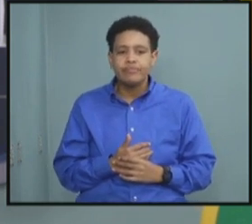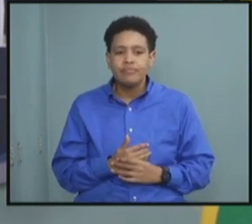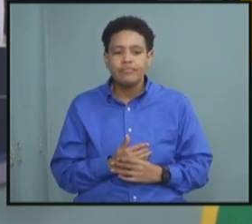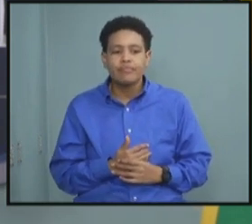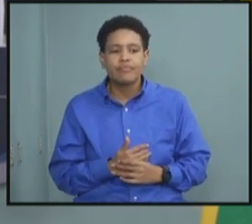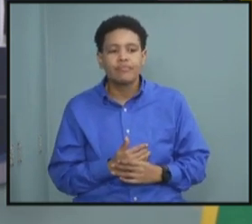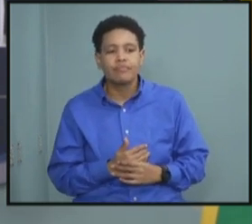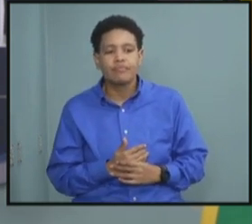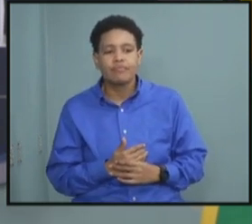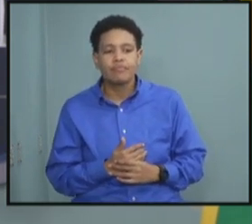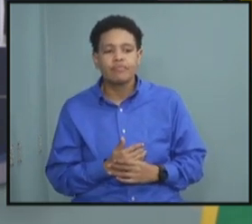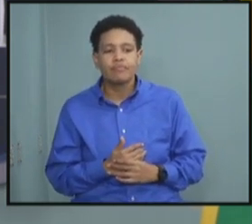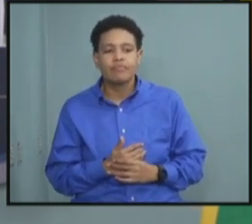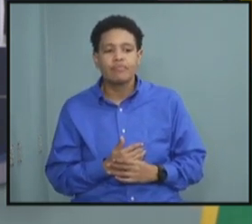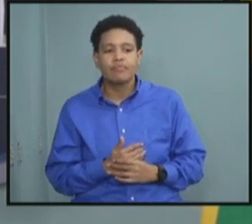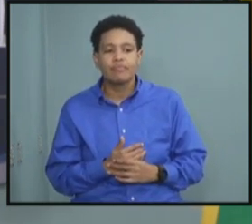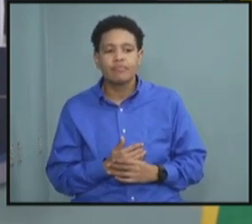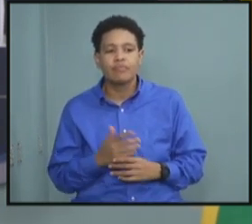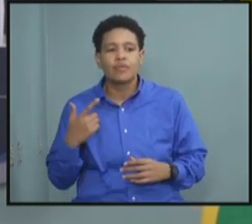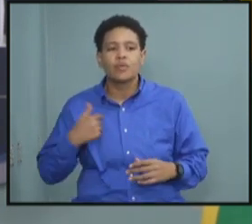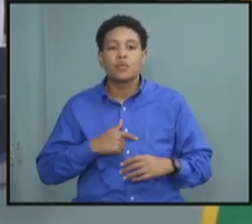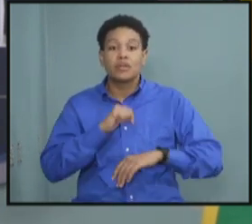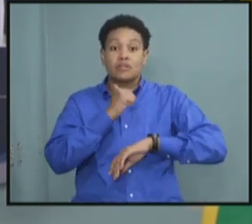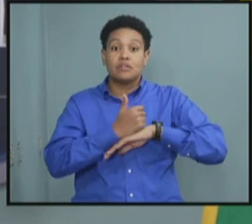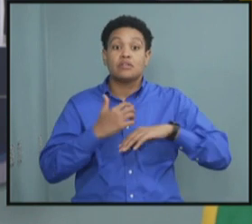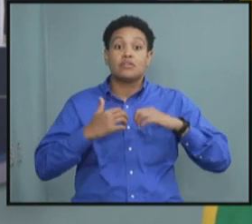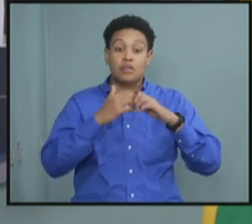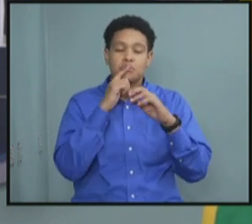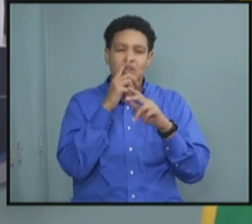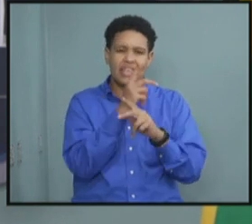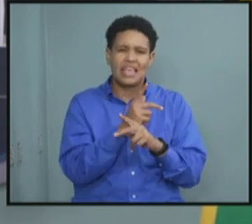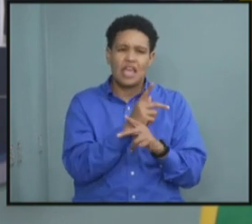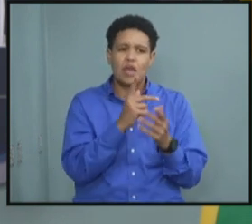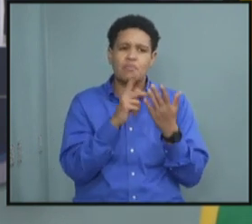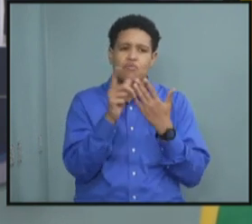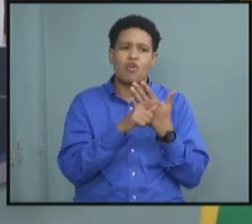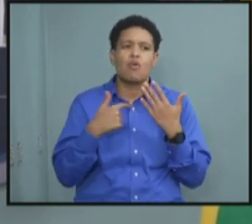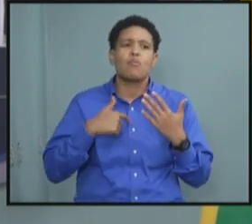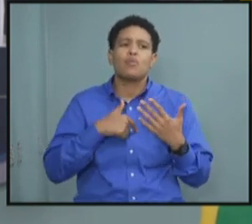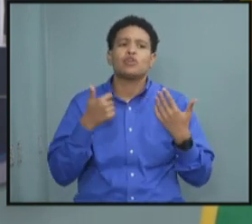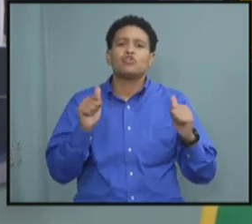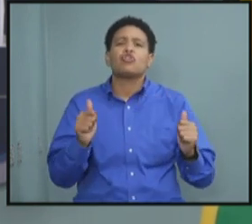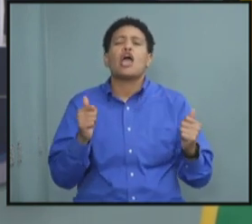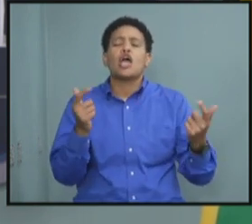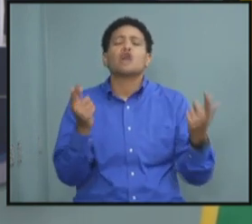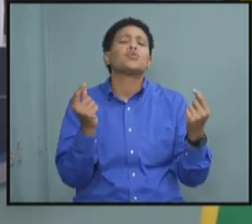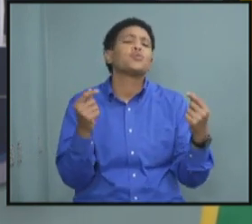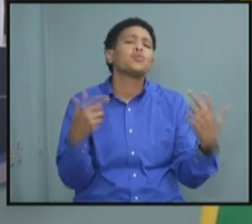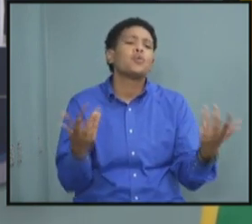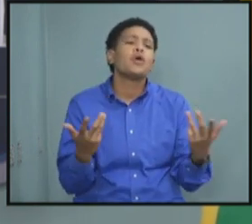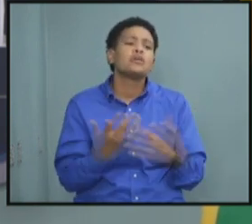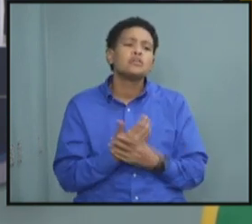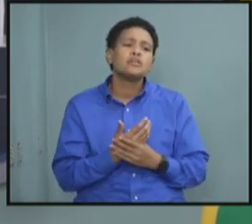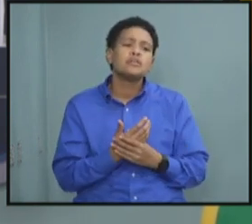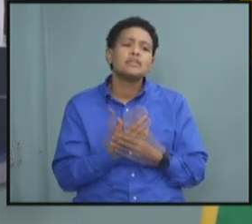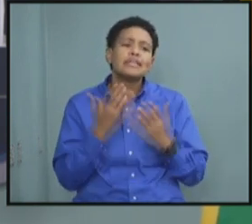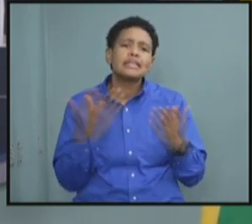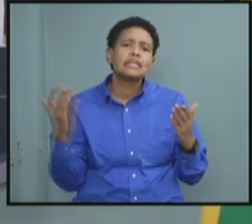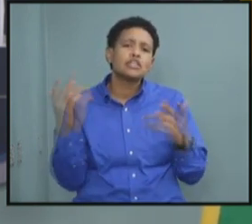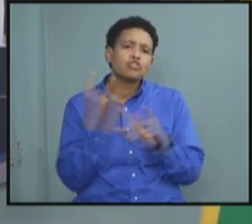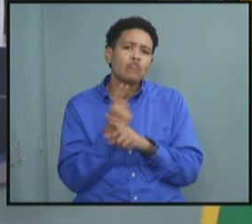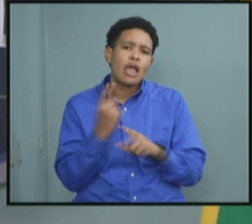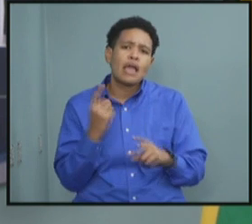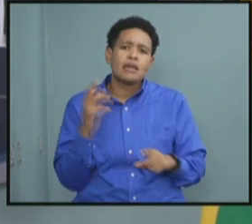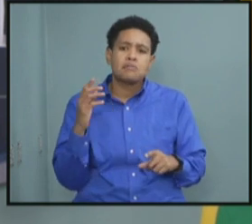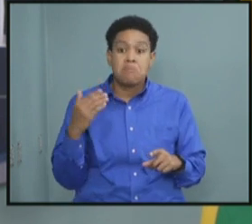are, in instituting the CARE program, we are trying to do things right